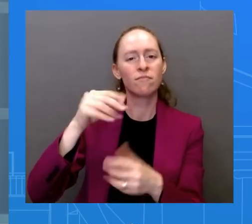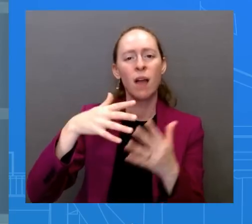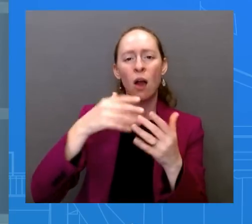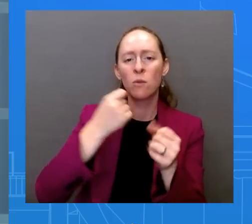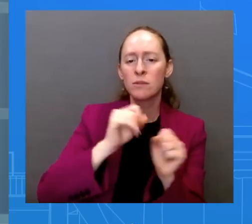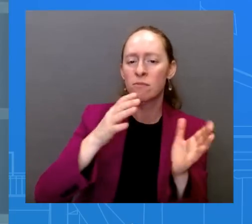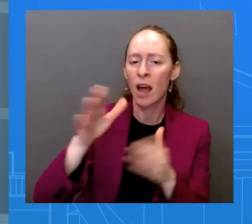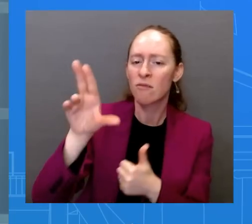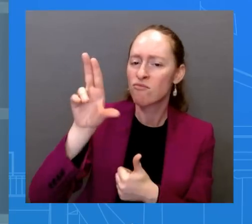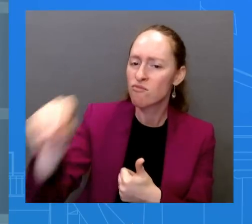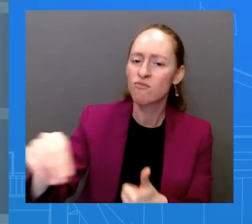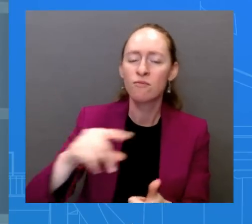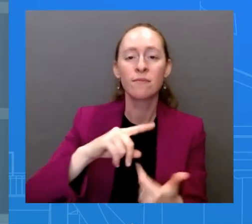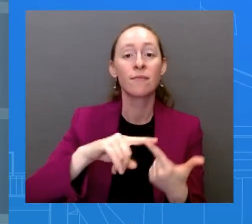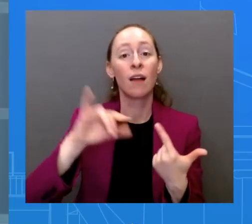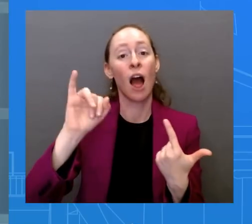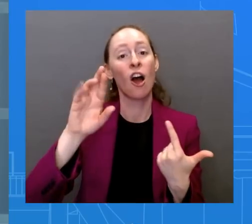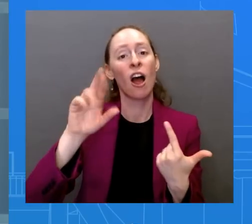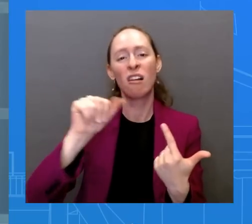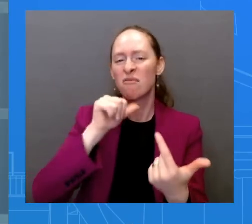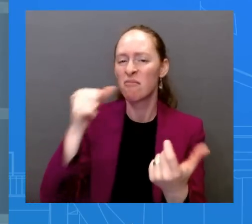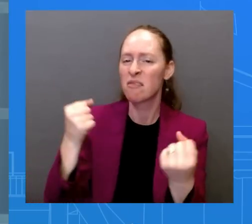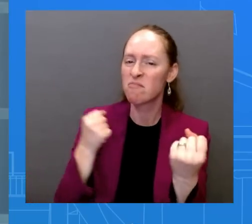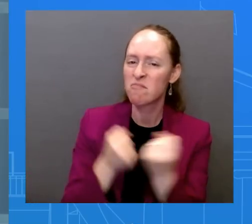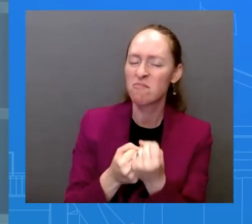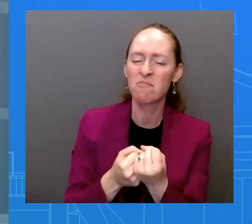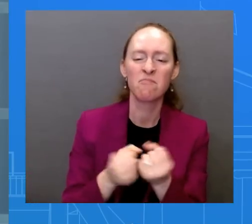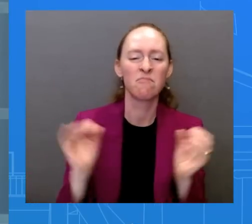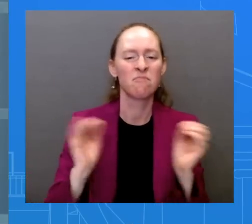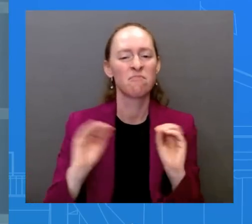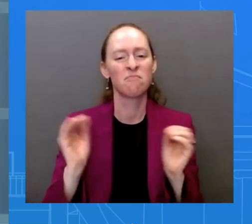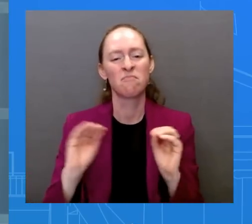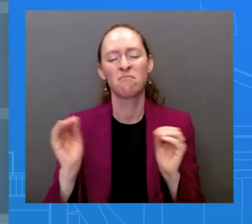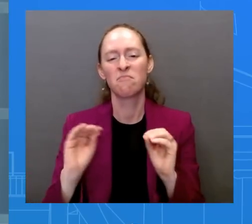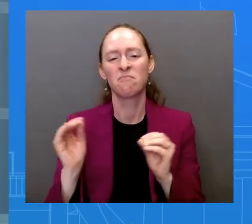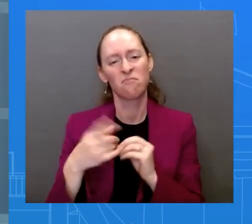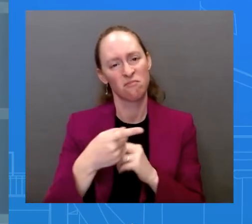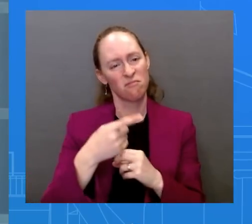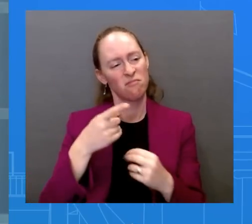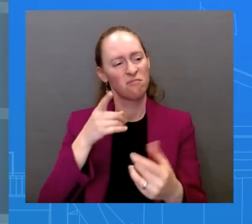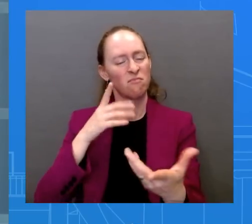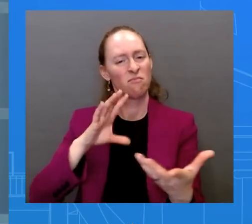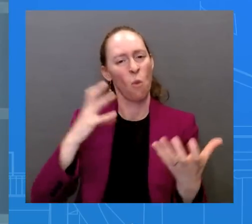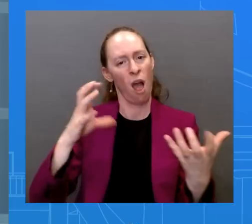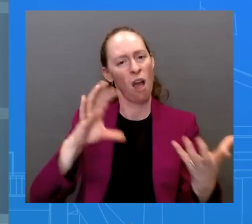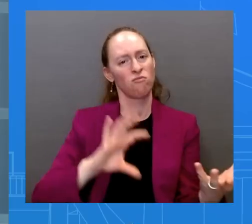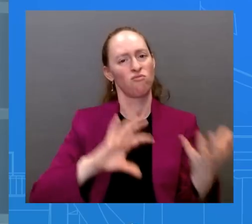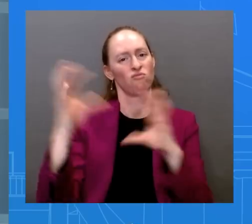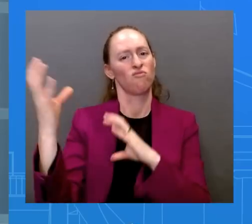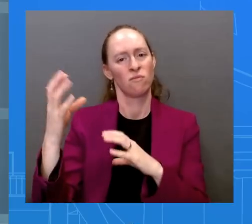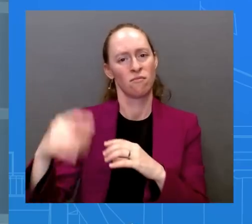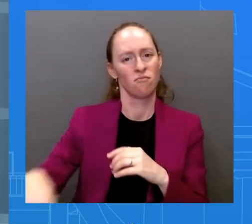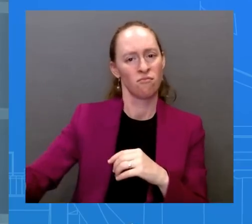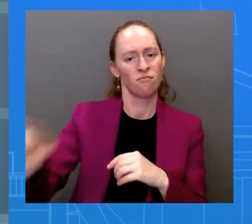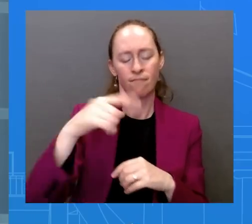the American people. But again, we're going to stay steadfast in making sure that we continue the work.